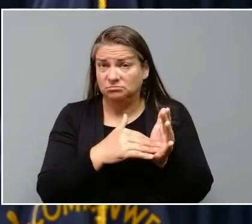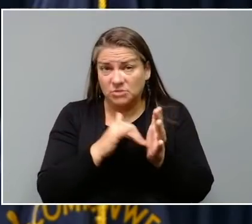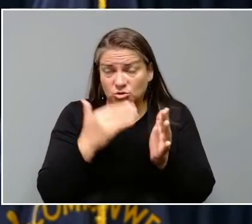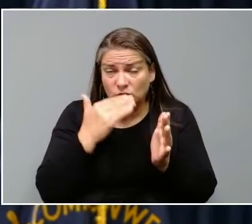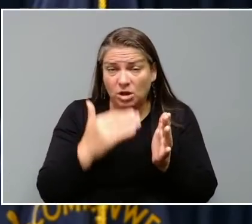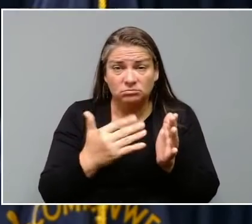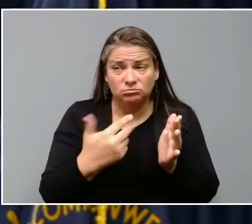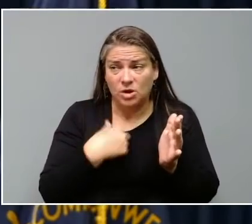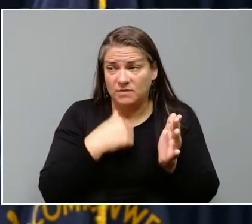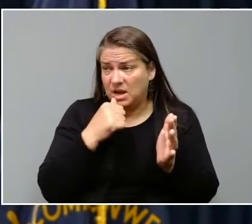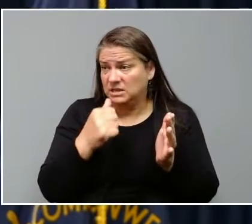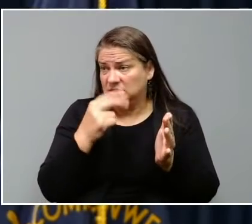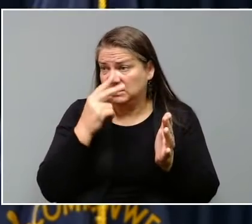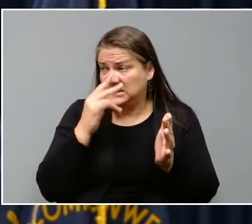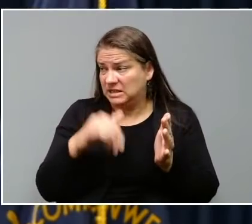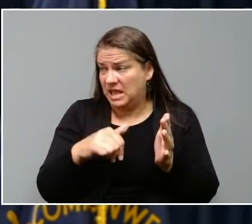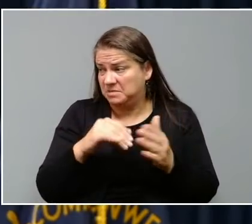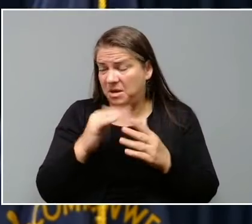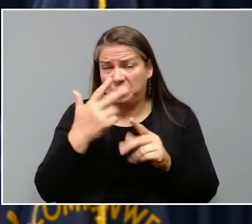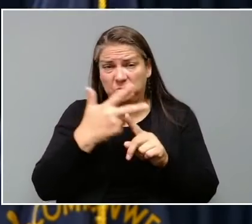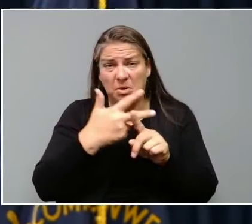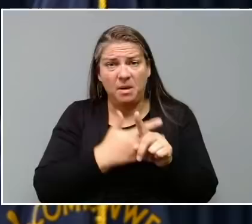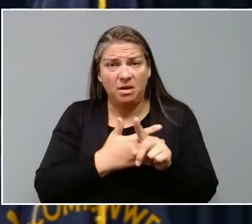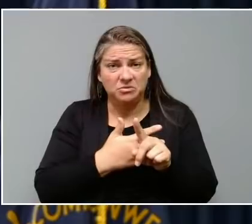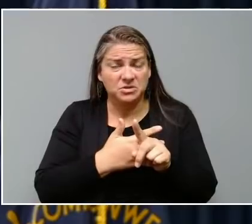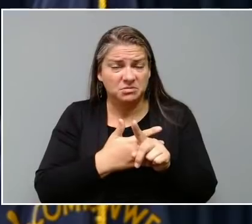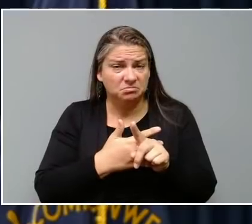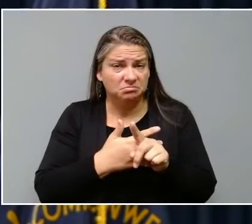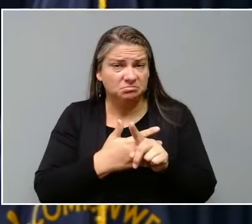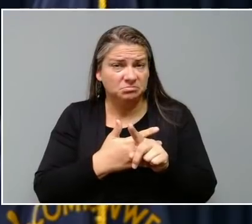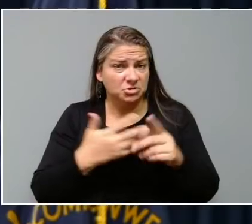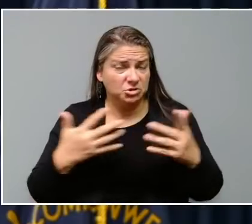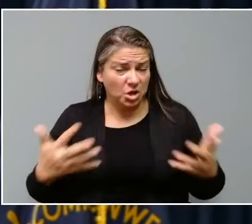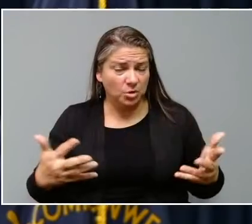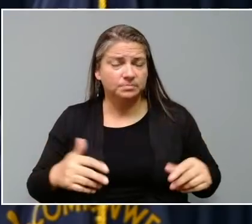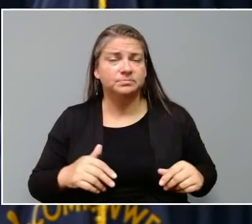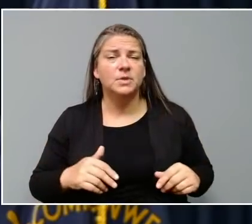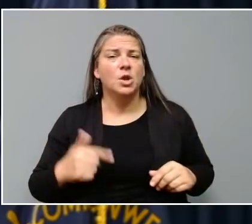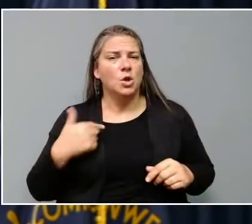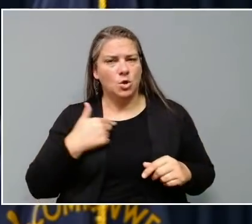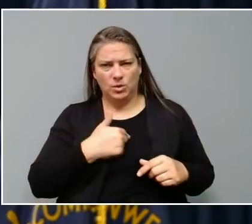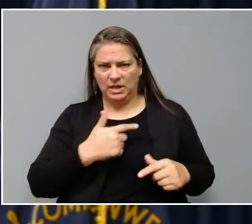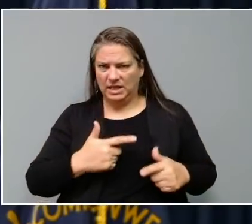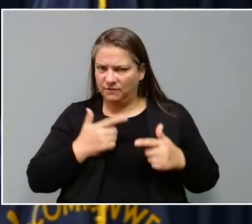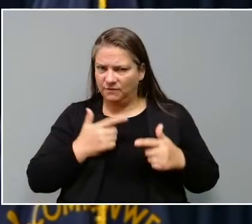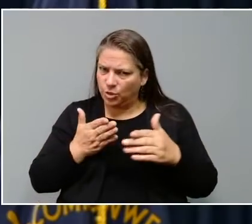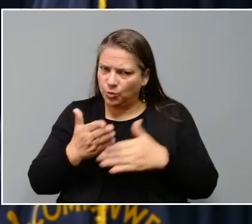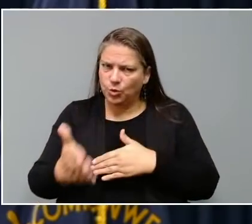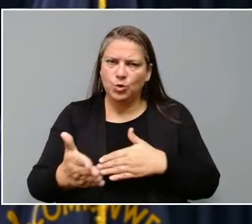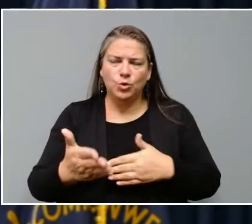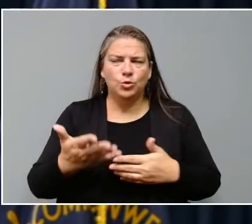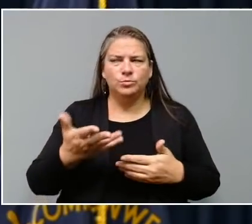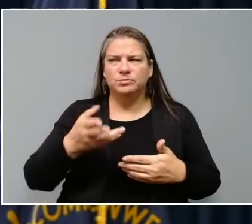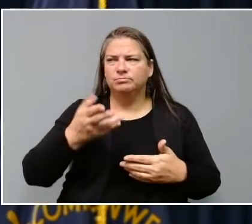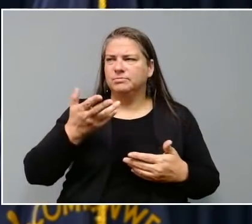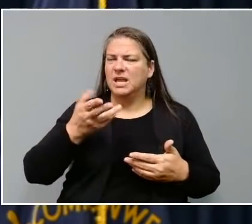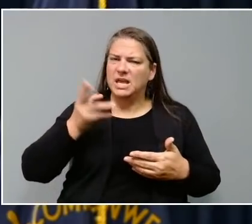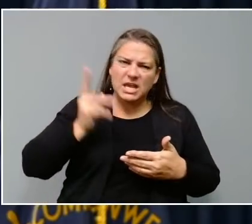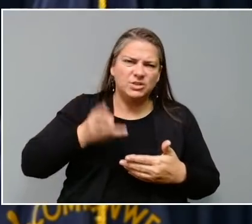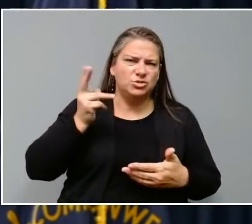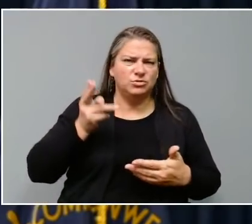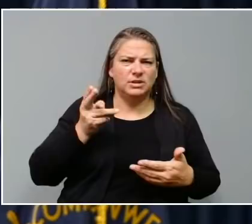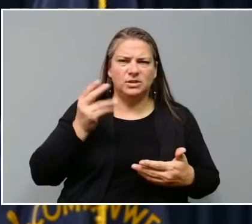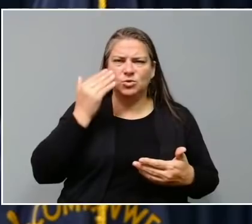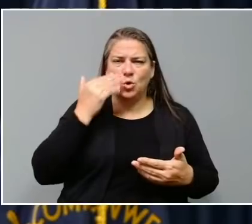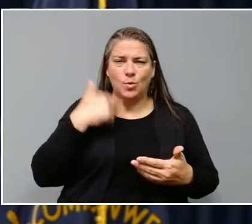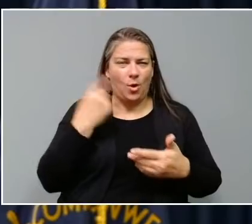about 3 months. So we're living through a couple historic moments that we always talk about,